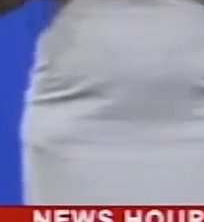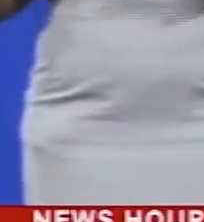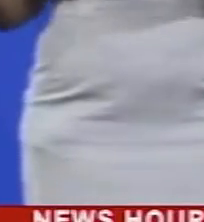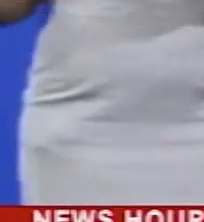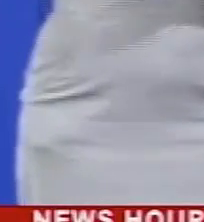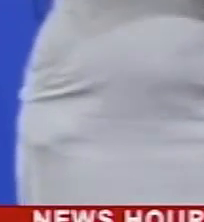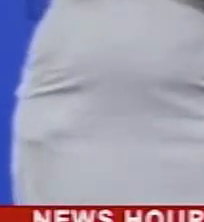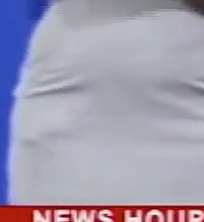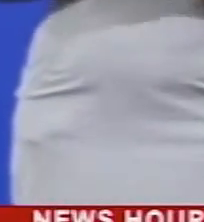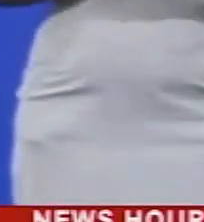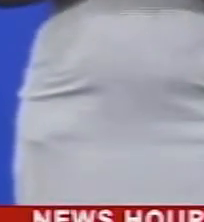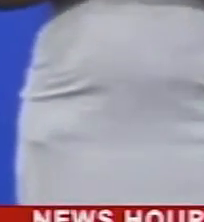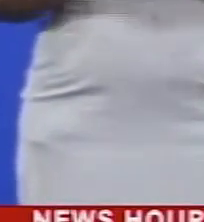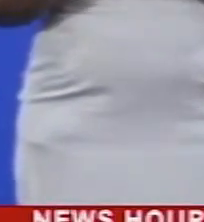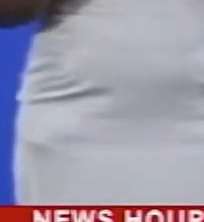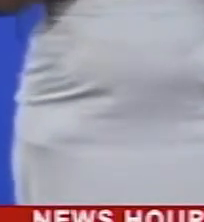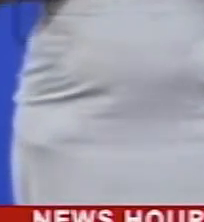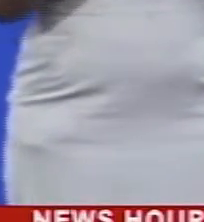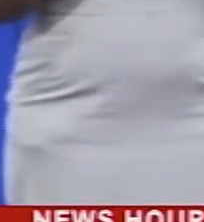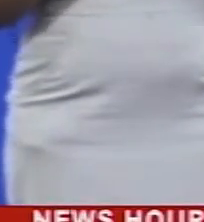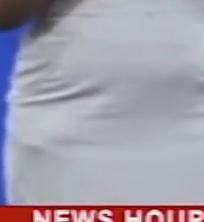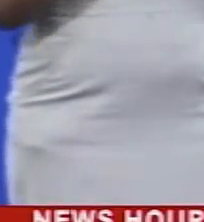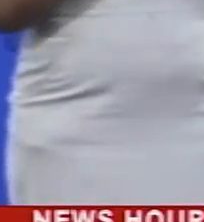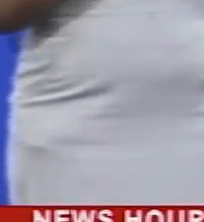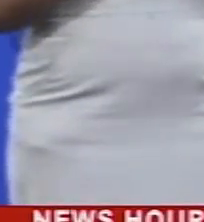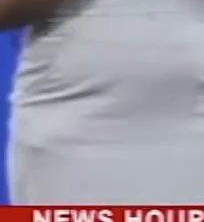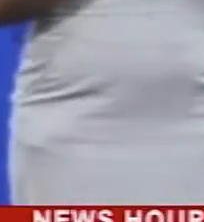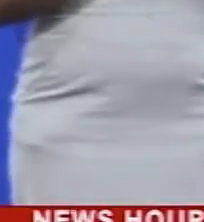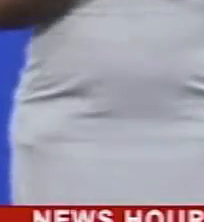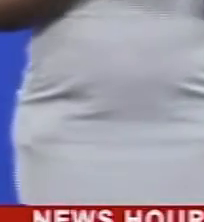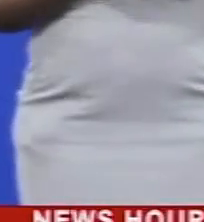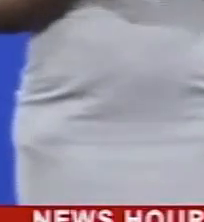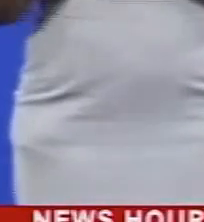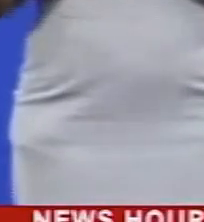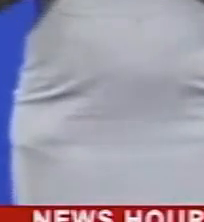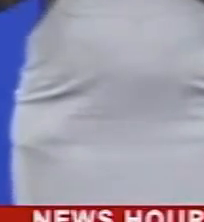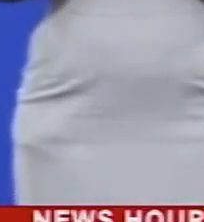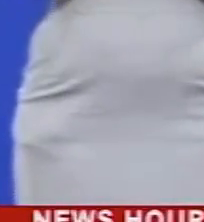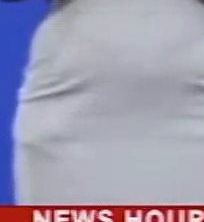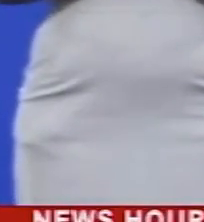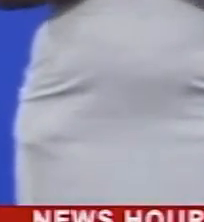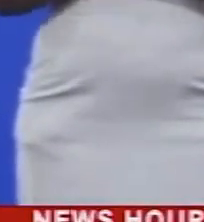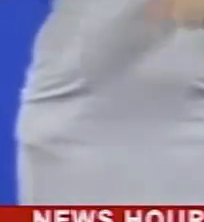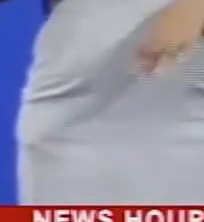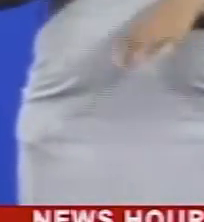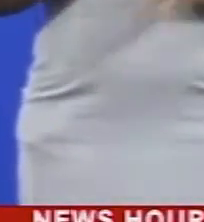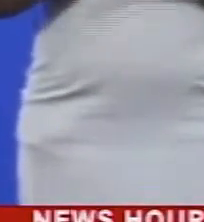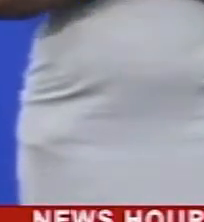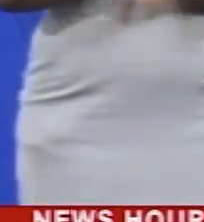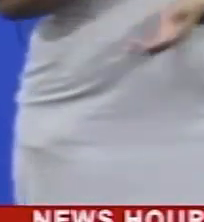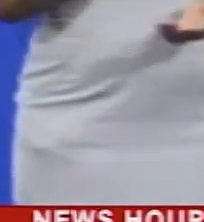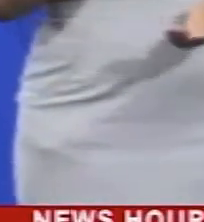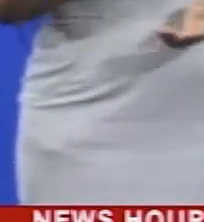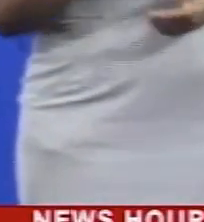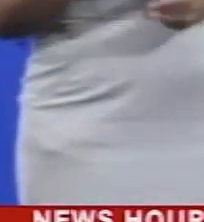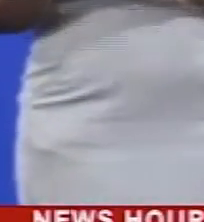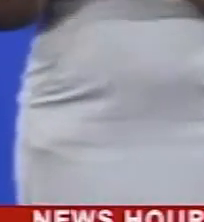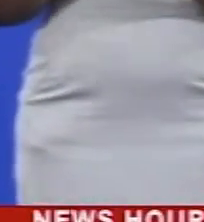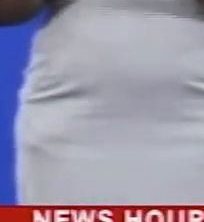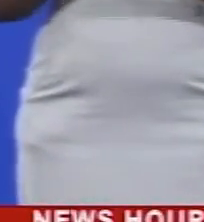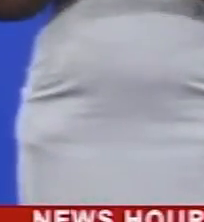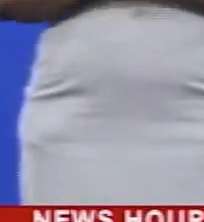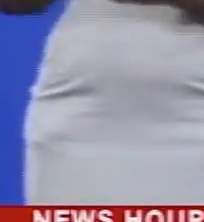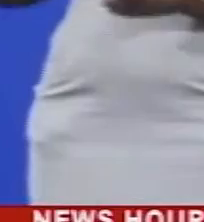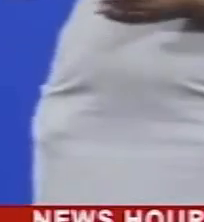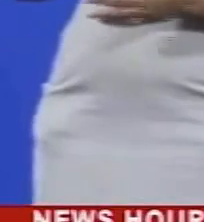Cabinet had to now give permission for the amendment of the act in Parliament, which is what has happened. which is what I've been instructed to announce to you this morning. So, Doc, if you